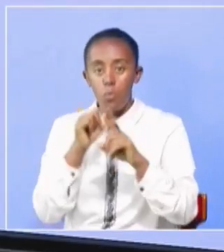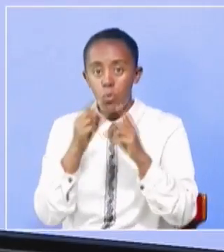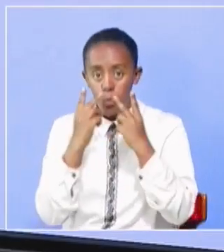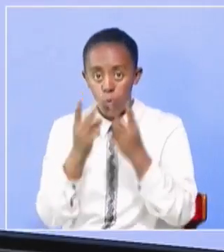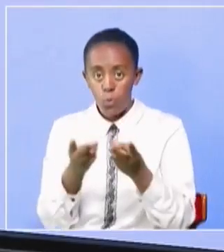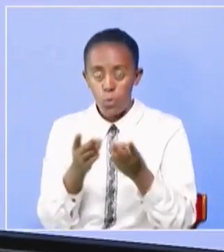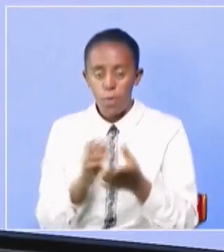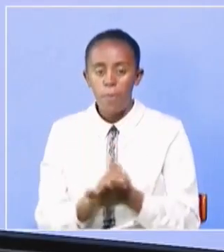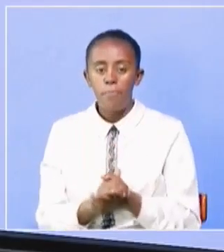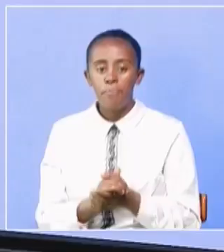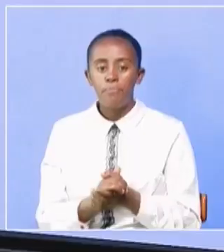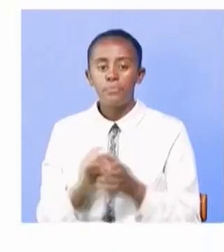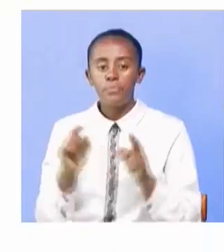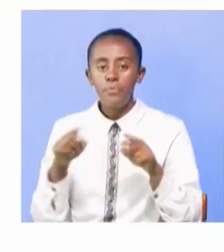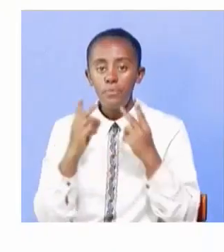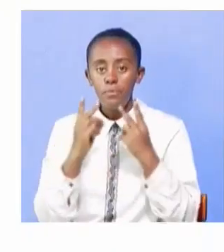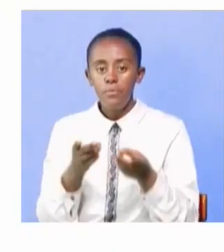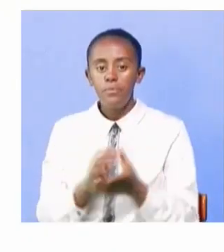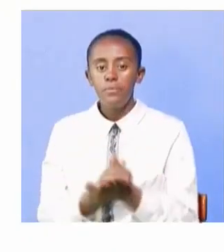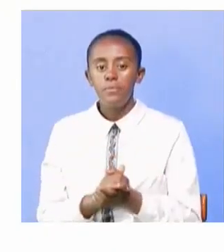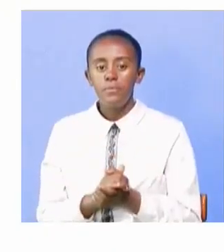going to see today is